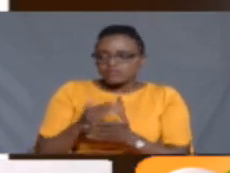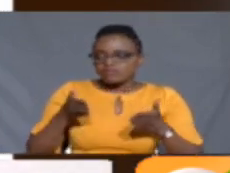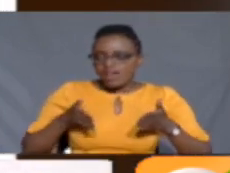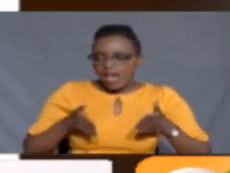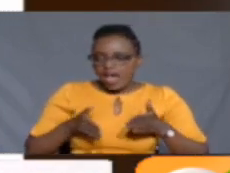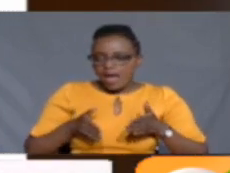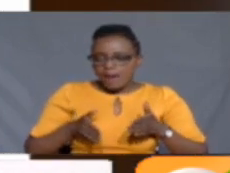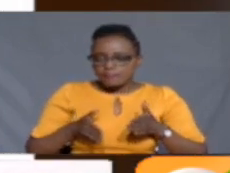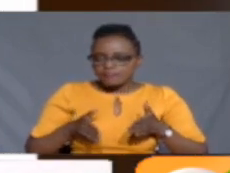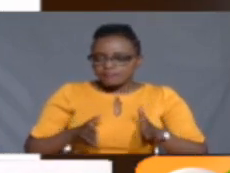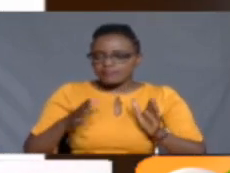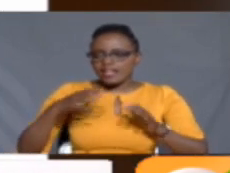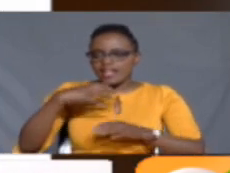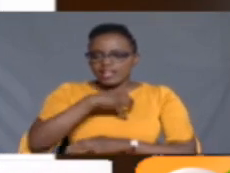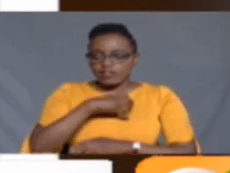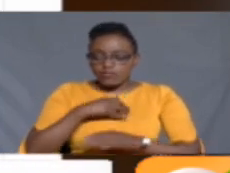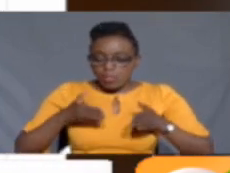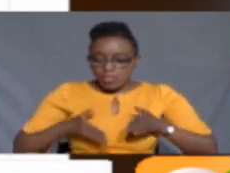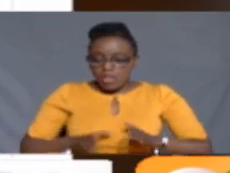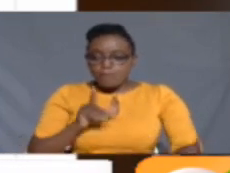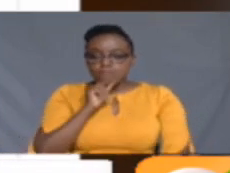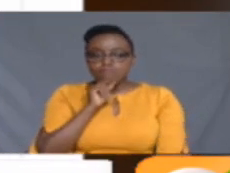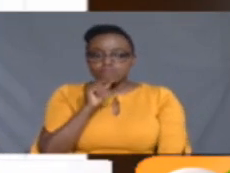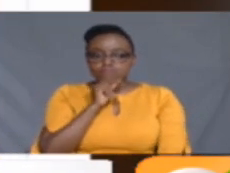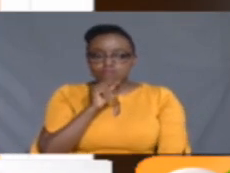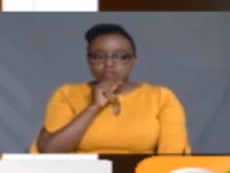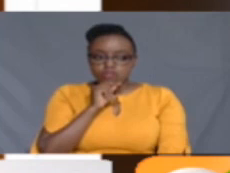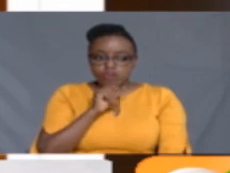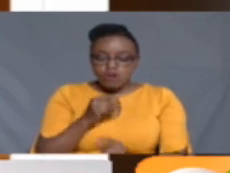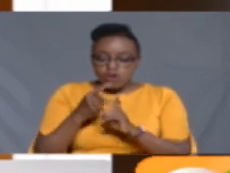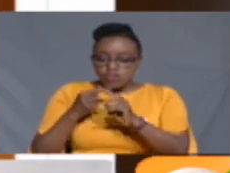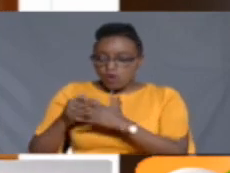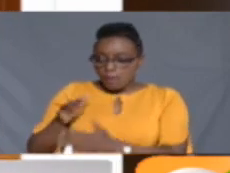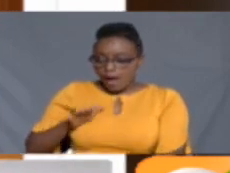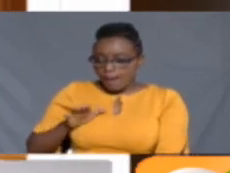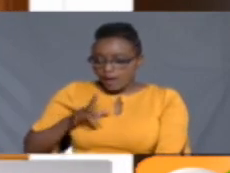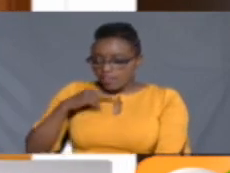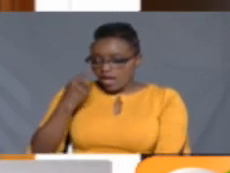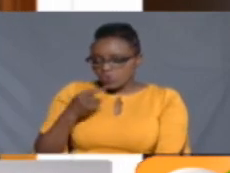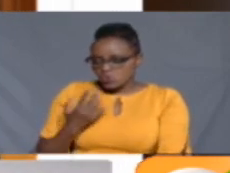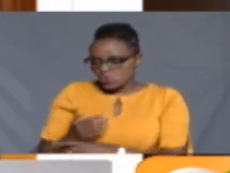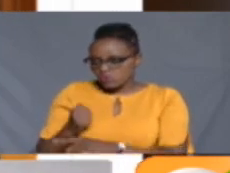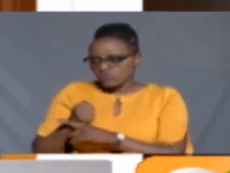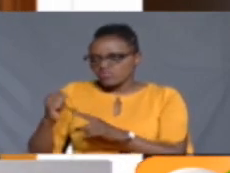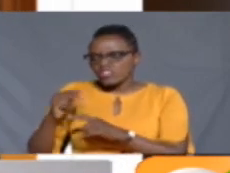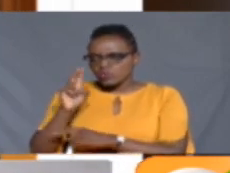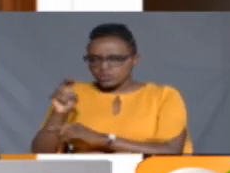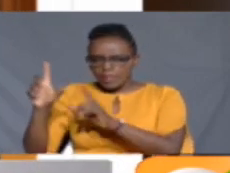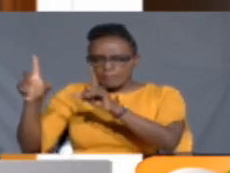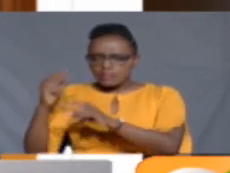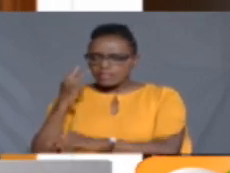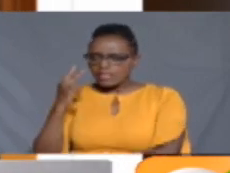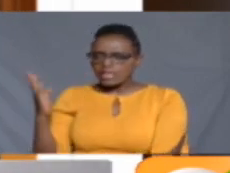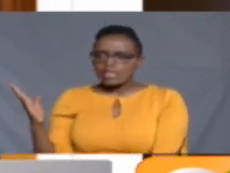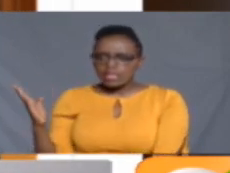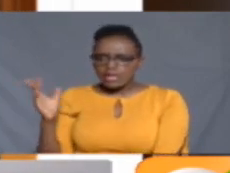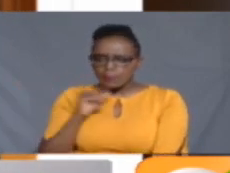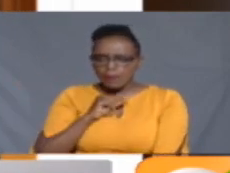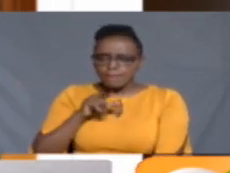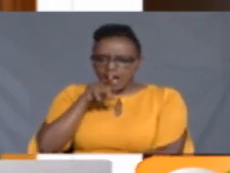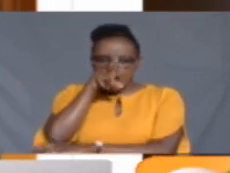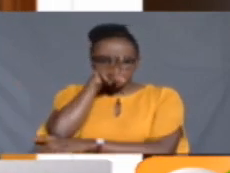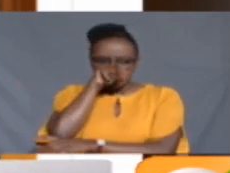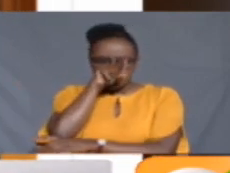leave after getting a baby boy from a surrogate mother. Look at that beautiful picture there. Now, Twitter